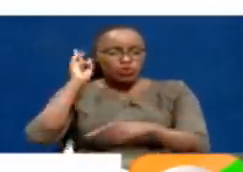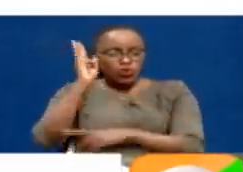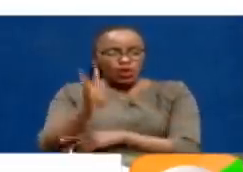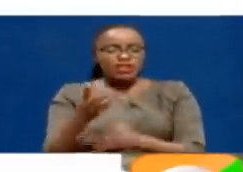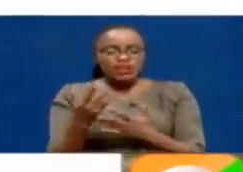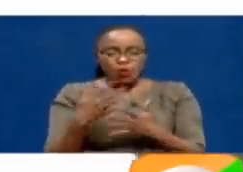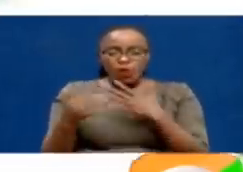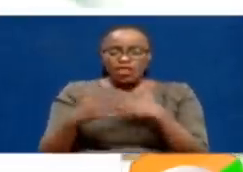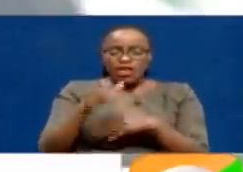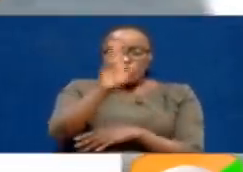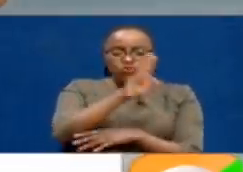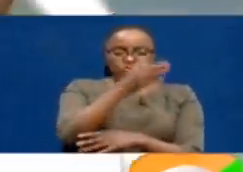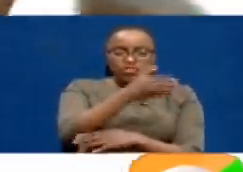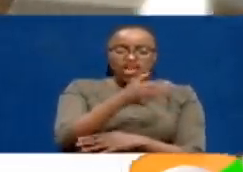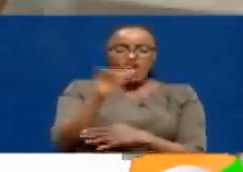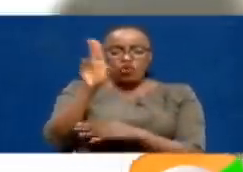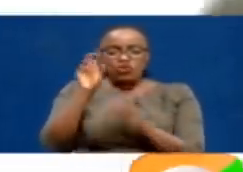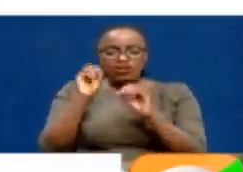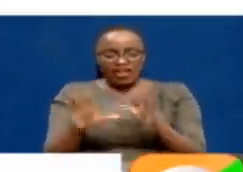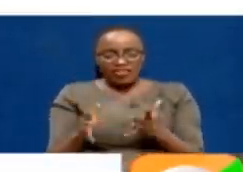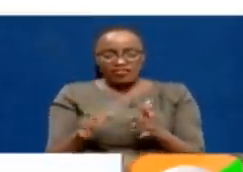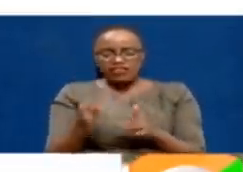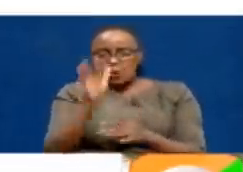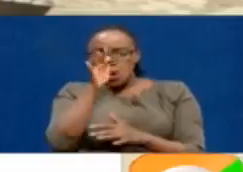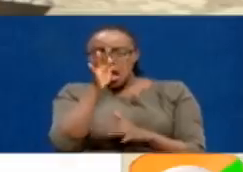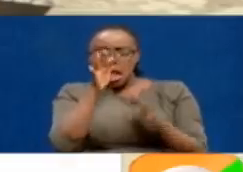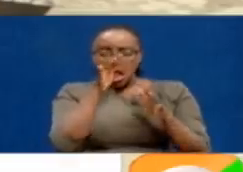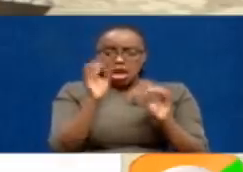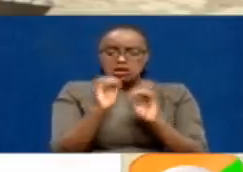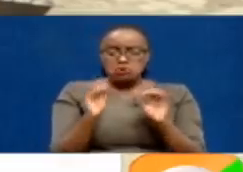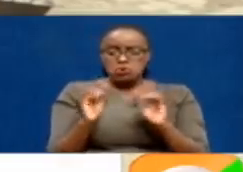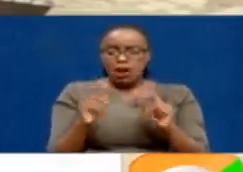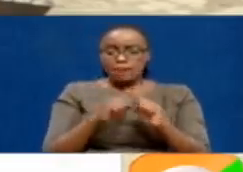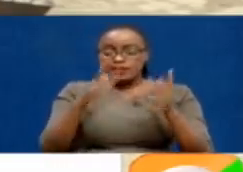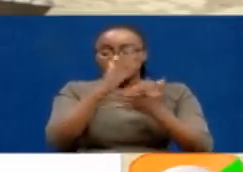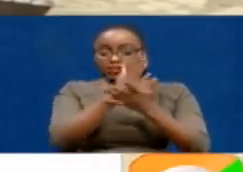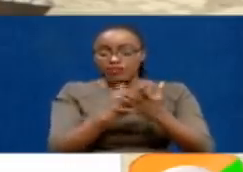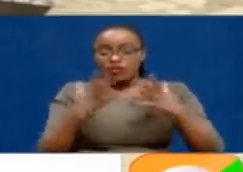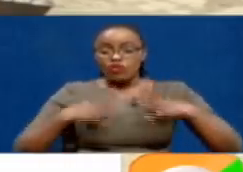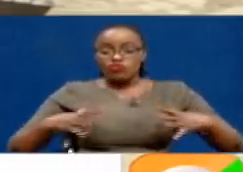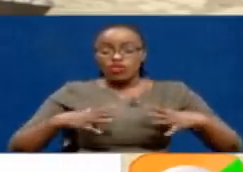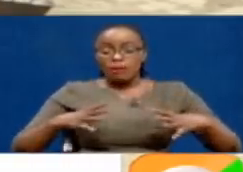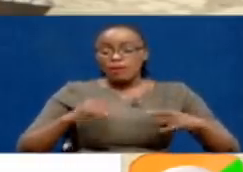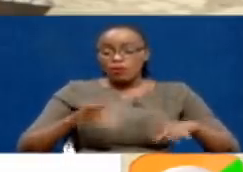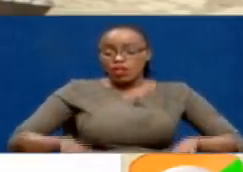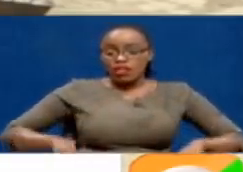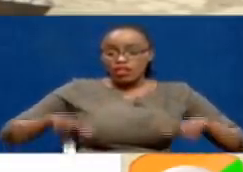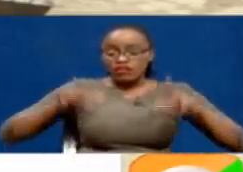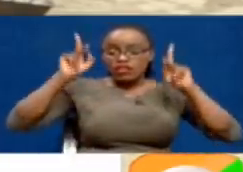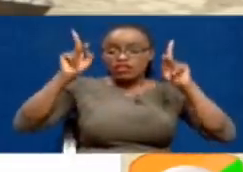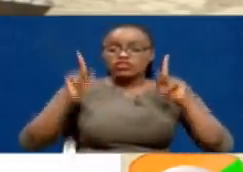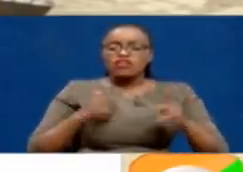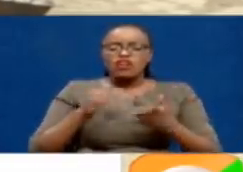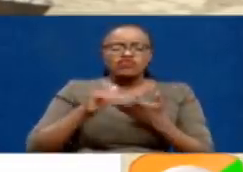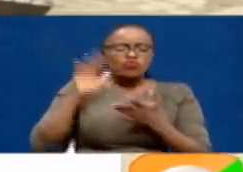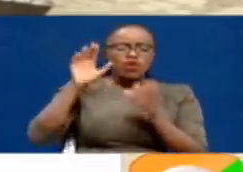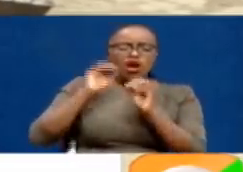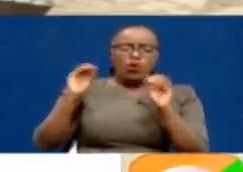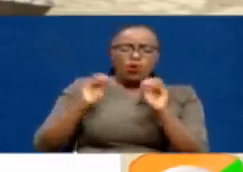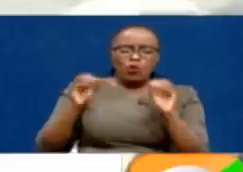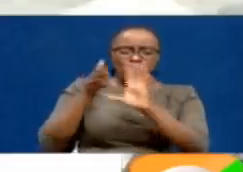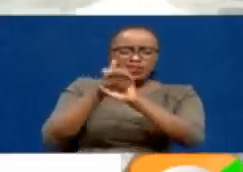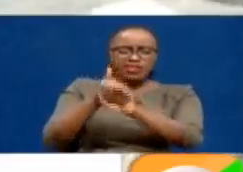kama Uhuru hayuko, bora kusikue na ile kudanganyana. But for some of the residents of Kisumu, there is nothing much else